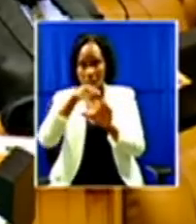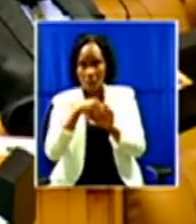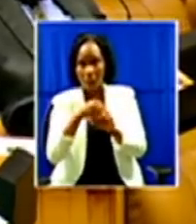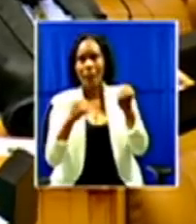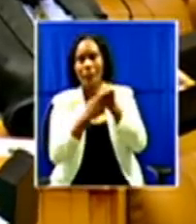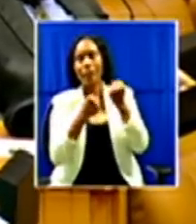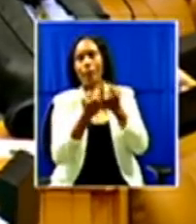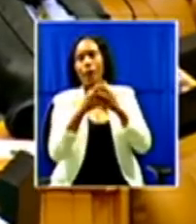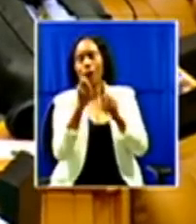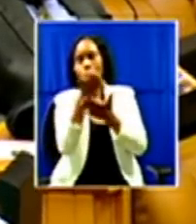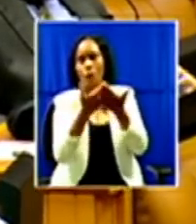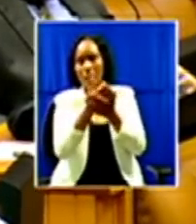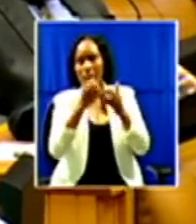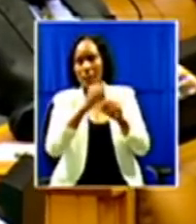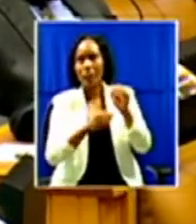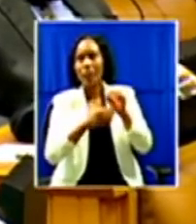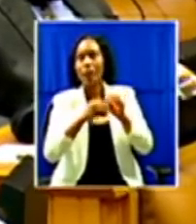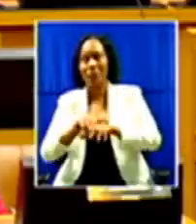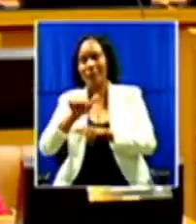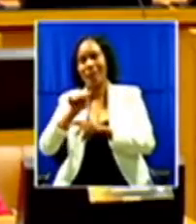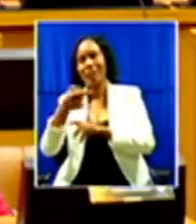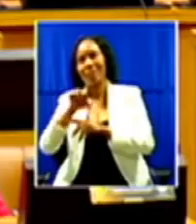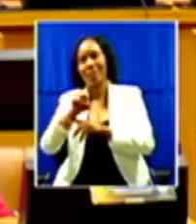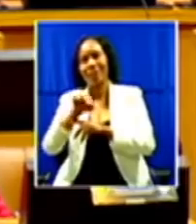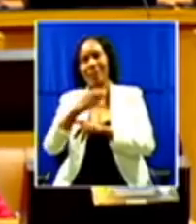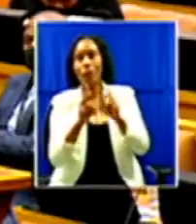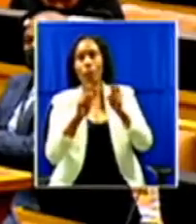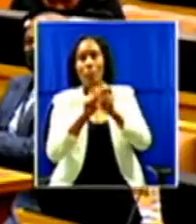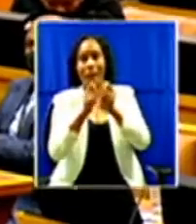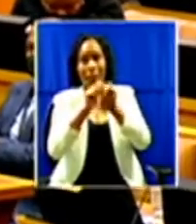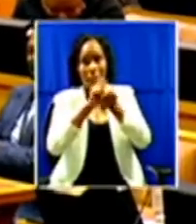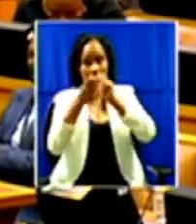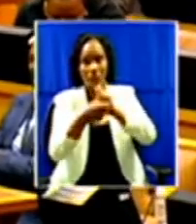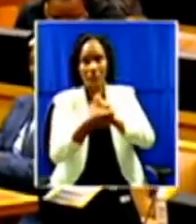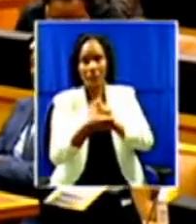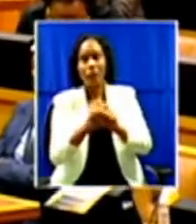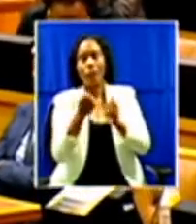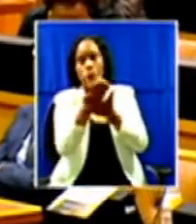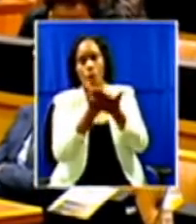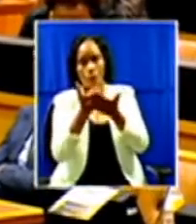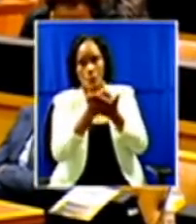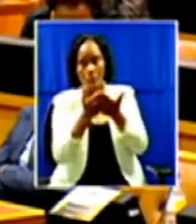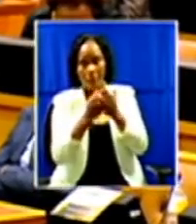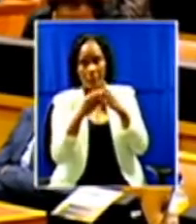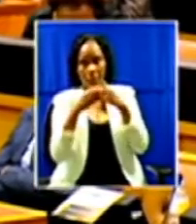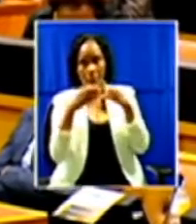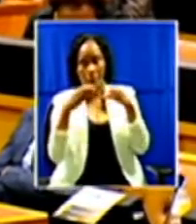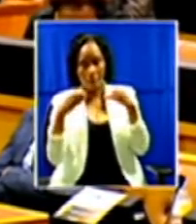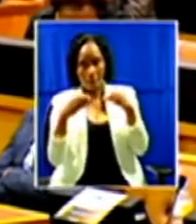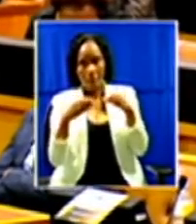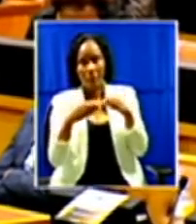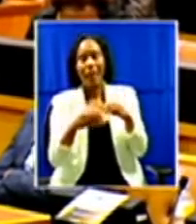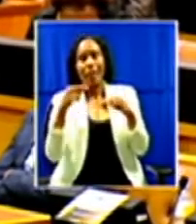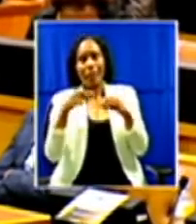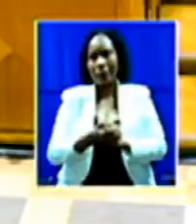then have to ensure that there is a deployment of people from the different factions. But on